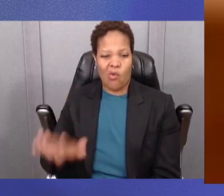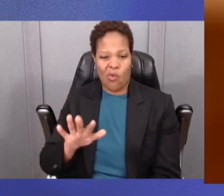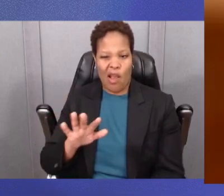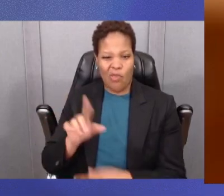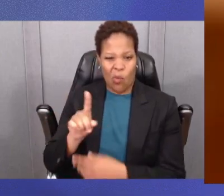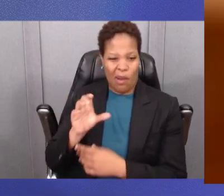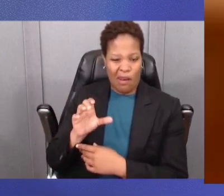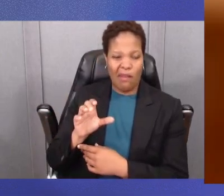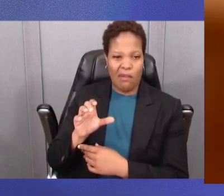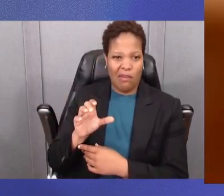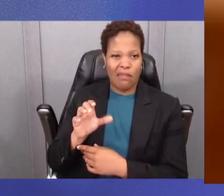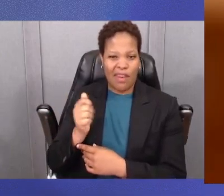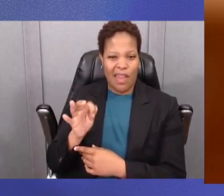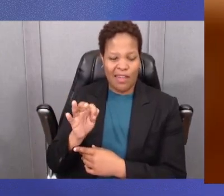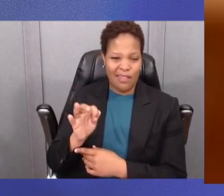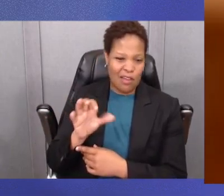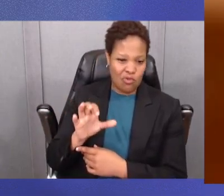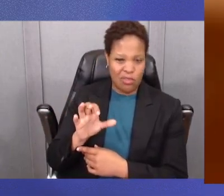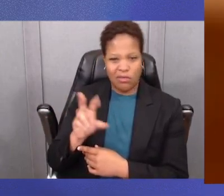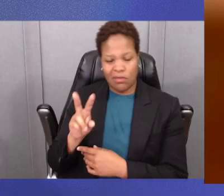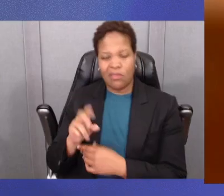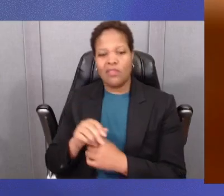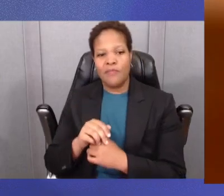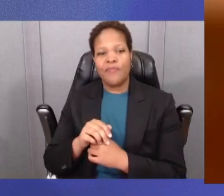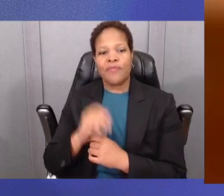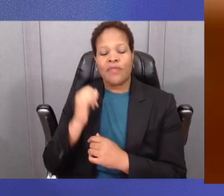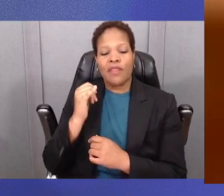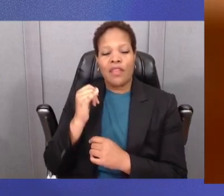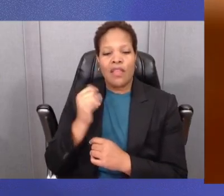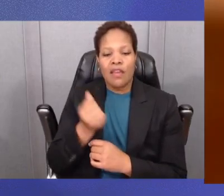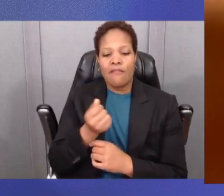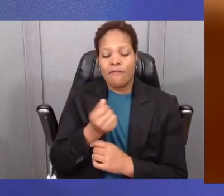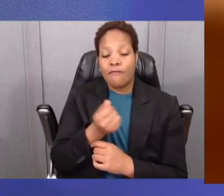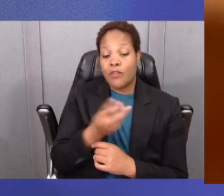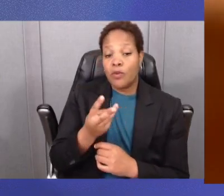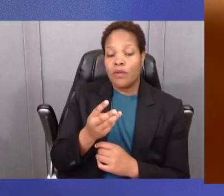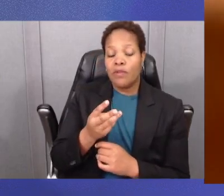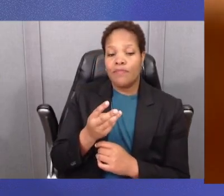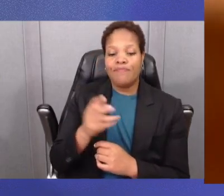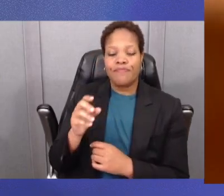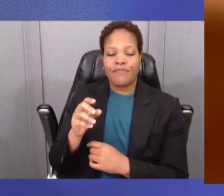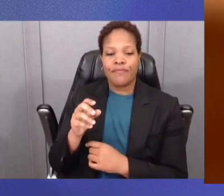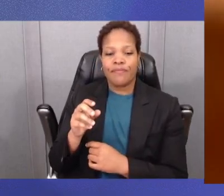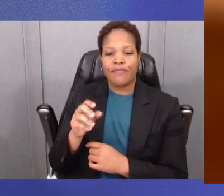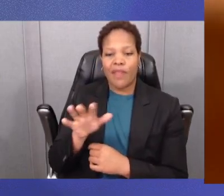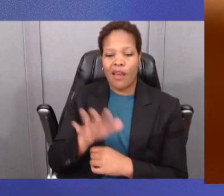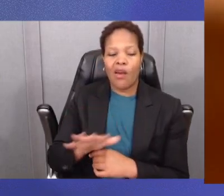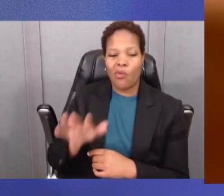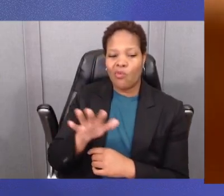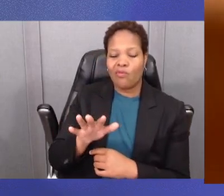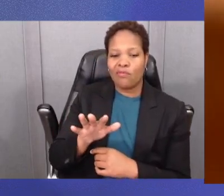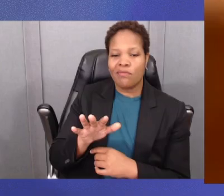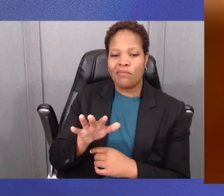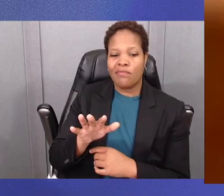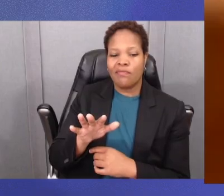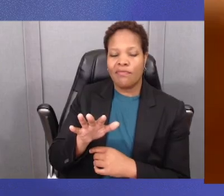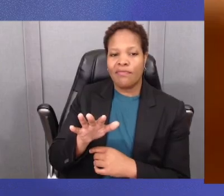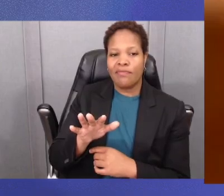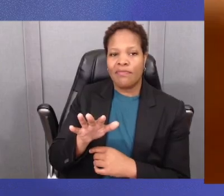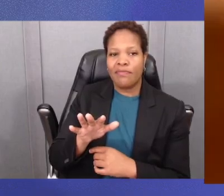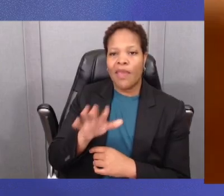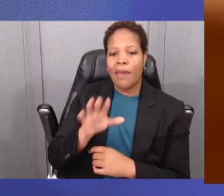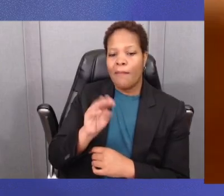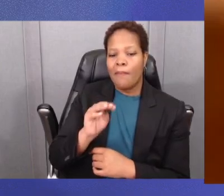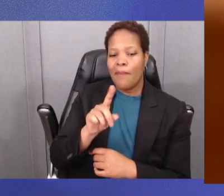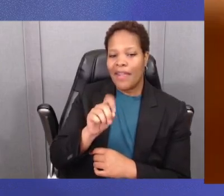showed that if you took a group of, in her case, it was Medicare patients, and you asked the question, what percentage of the care